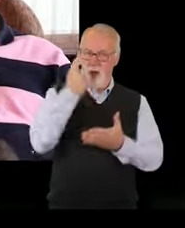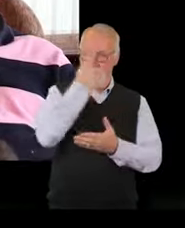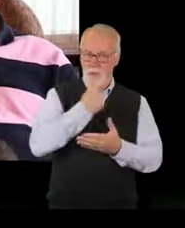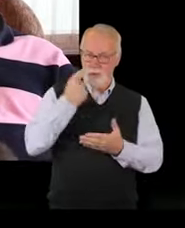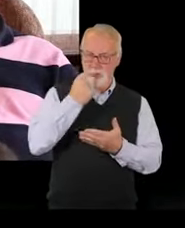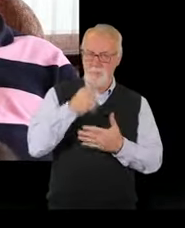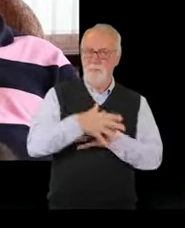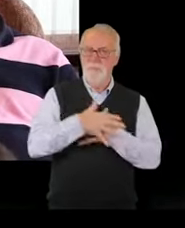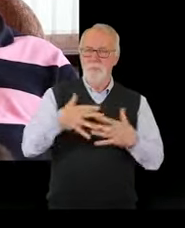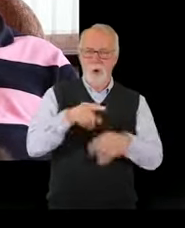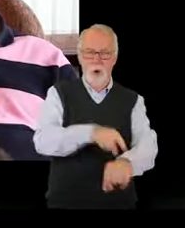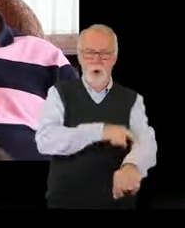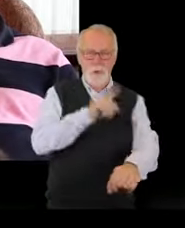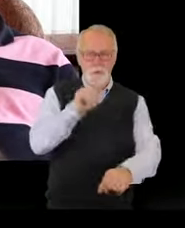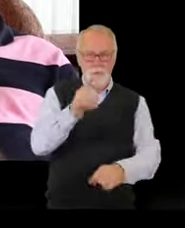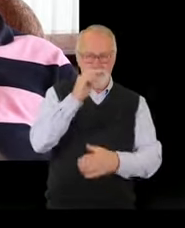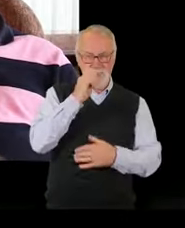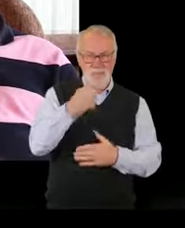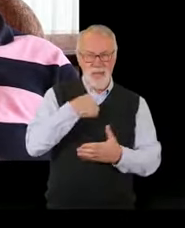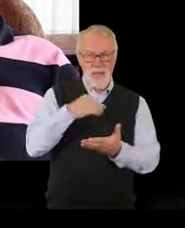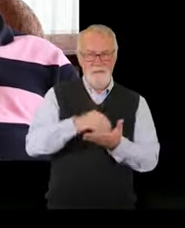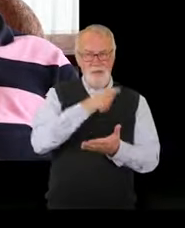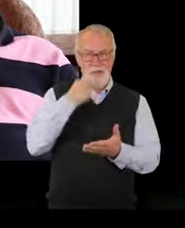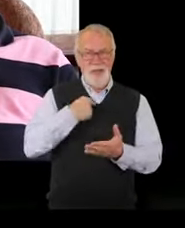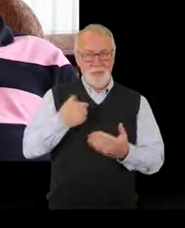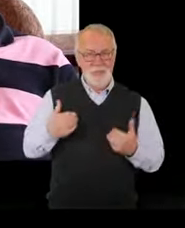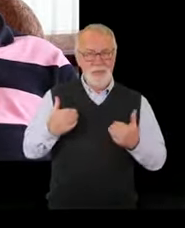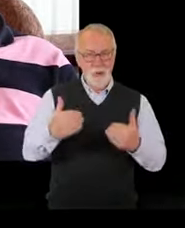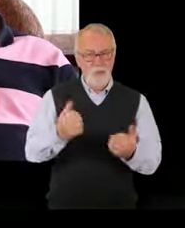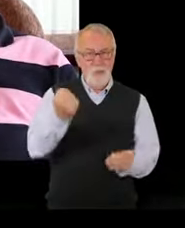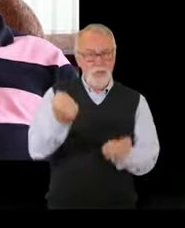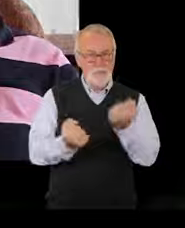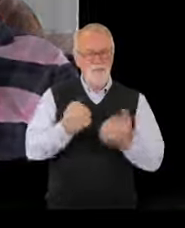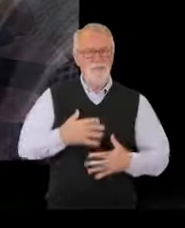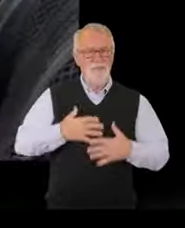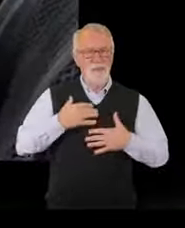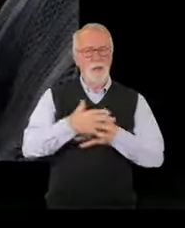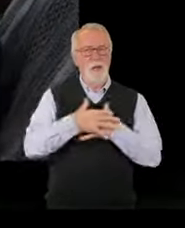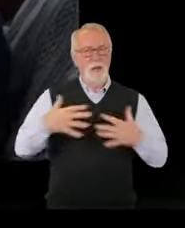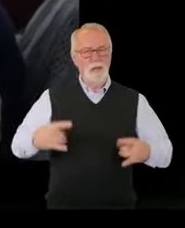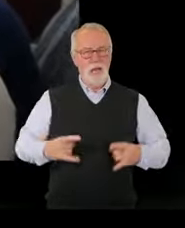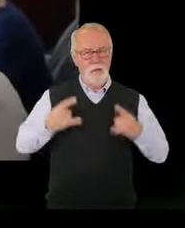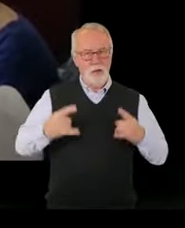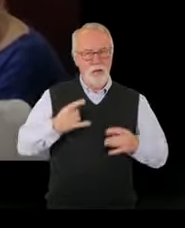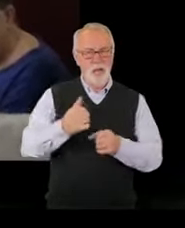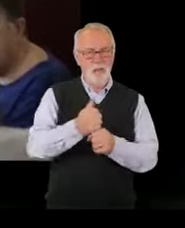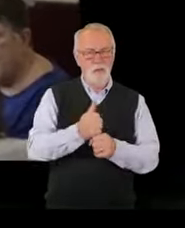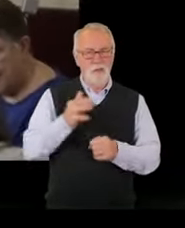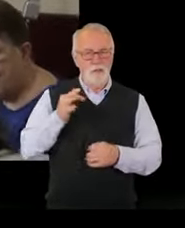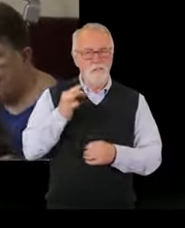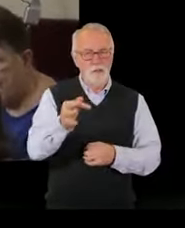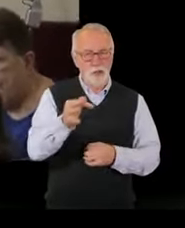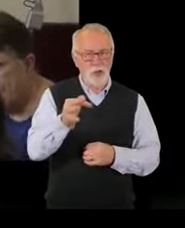that assessment feeling a lot happier about what the future would hold for my mum. On completion of the assessment,